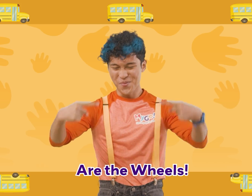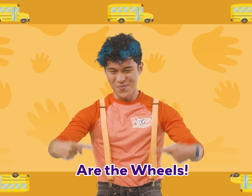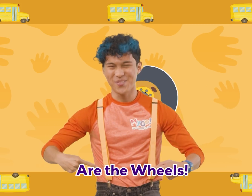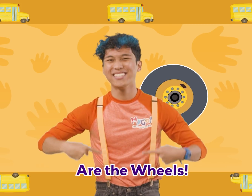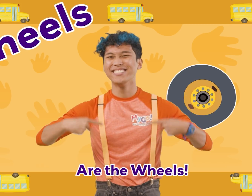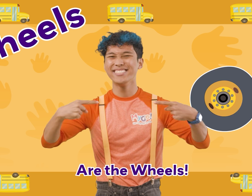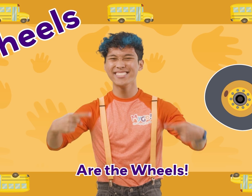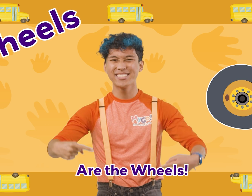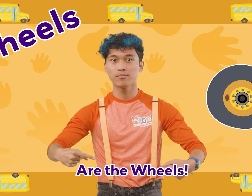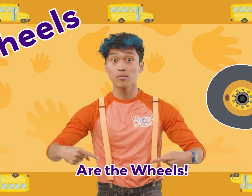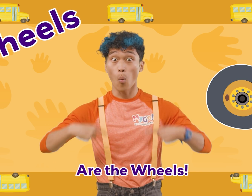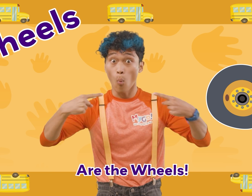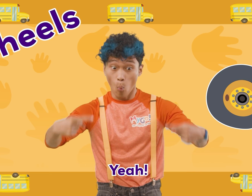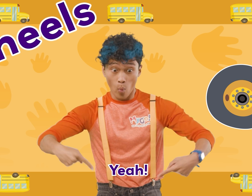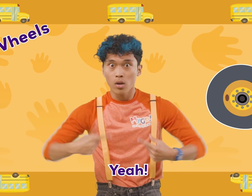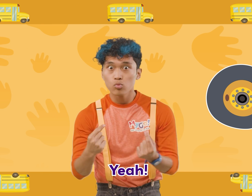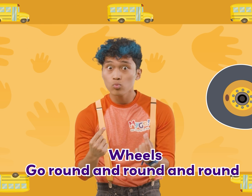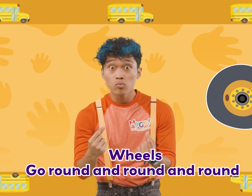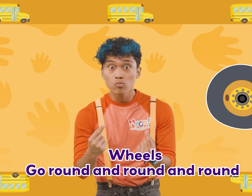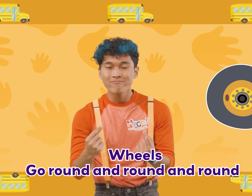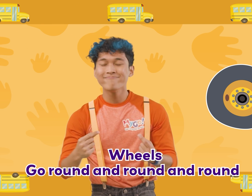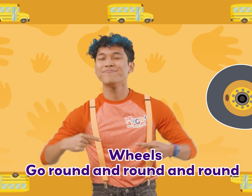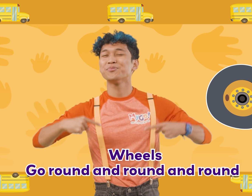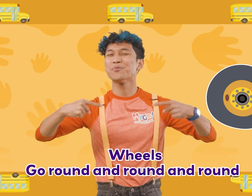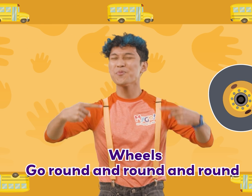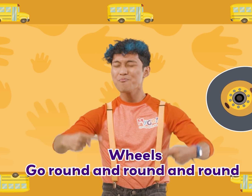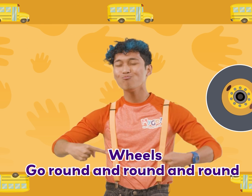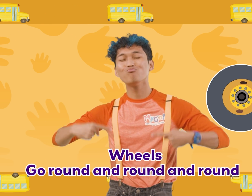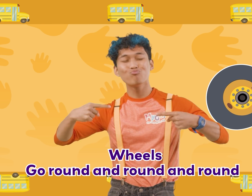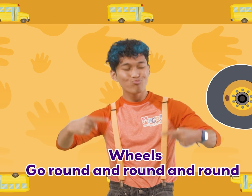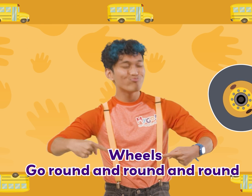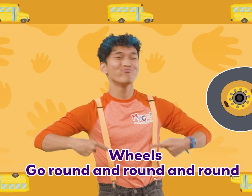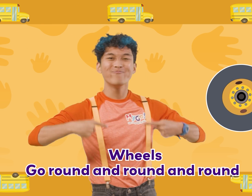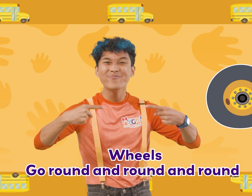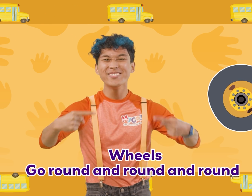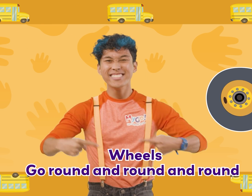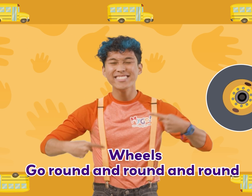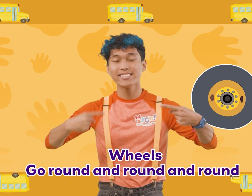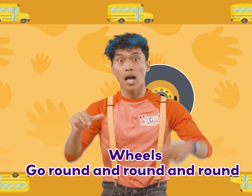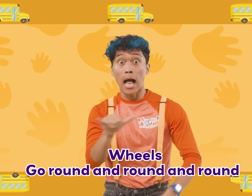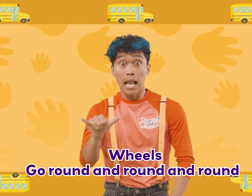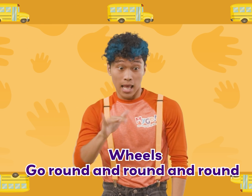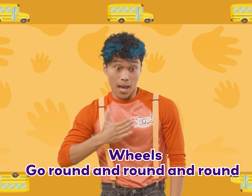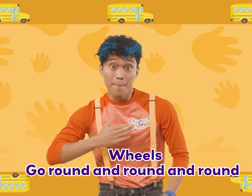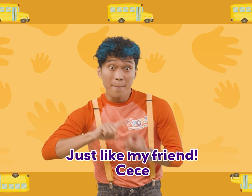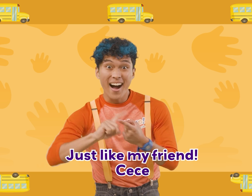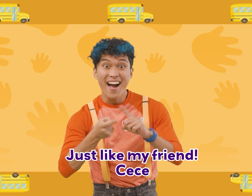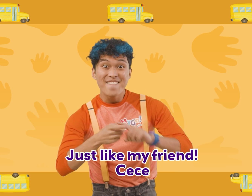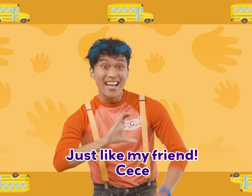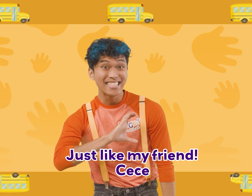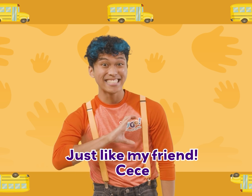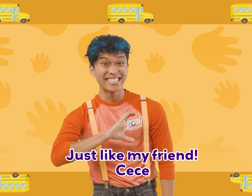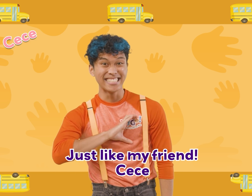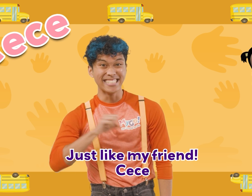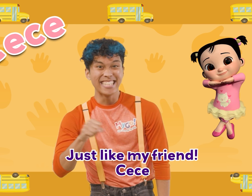are the wheels. Yeah, wheels go round and round and round, just like